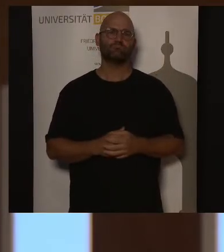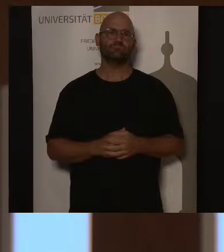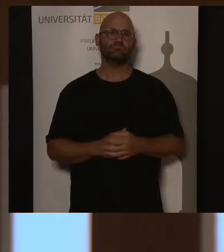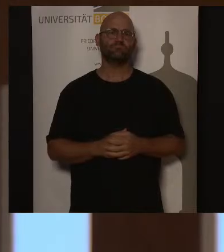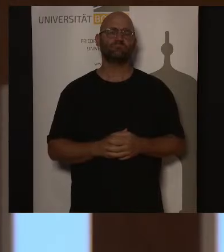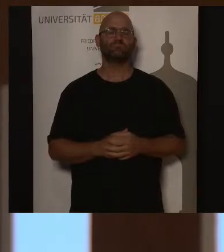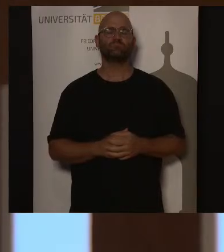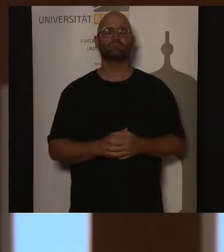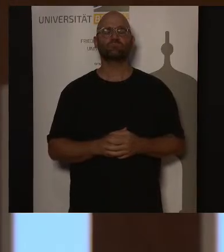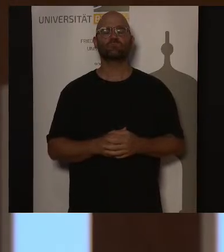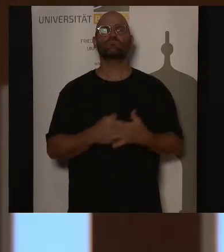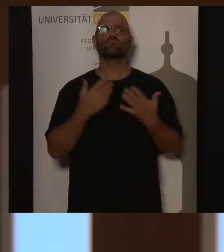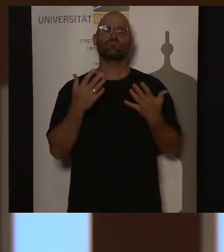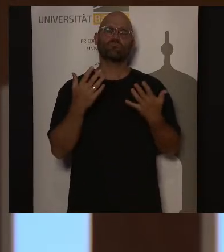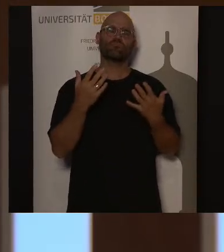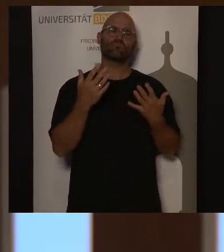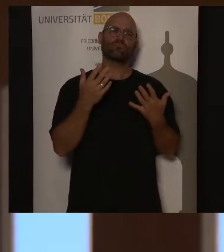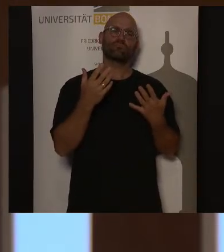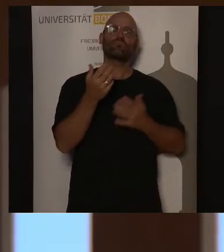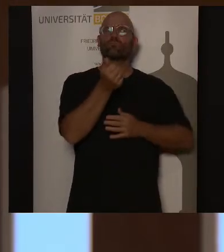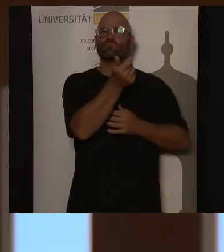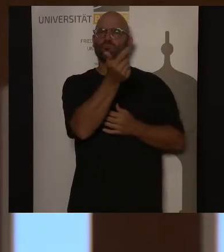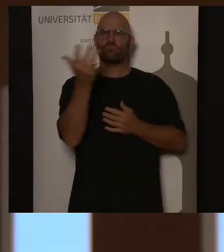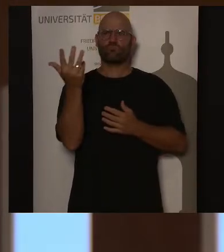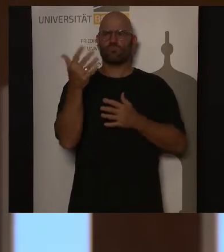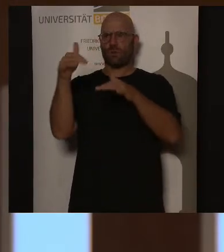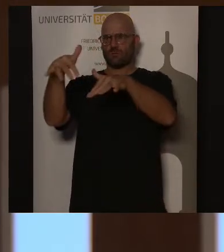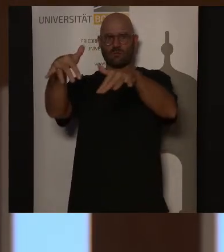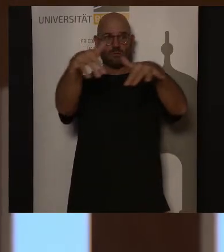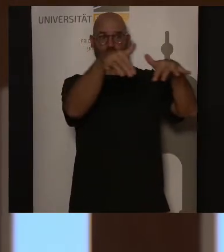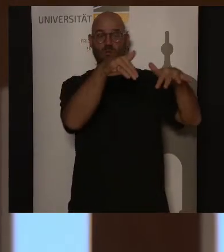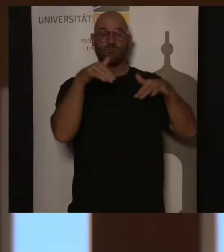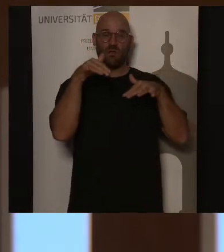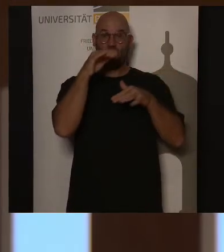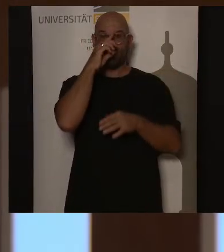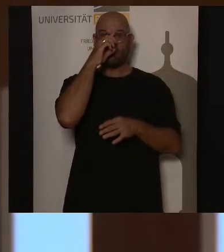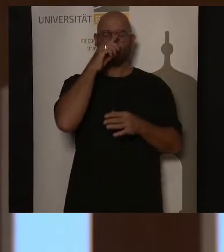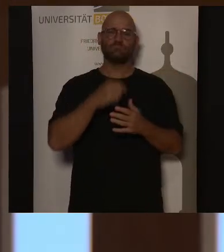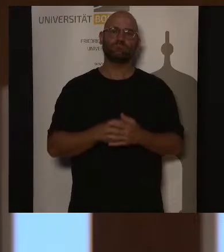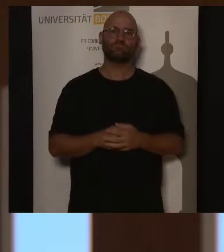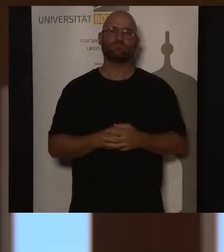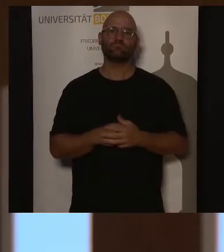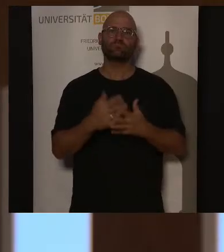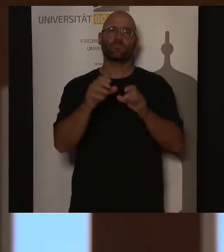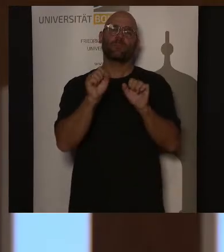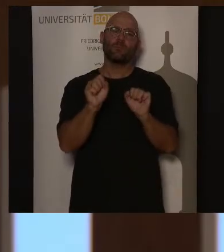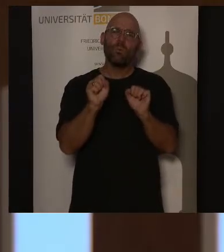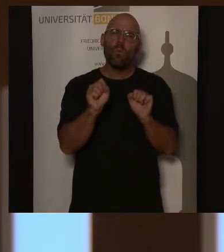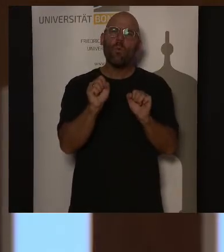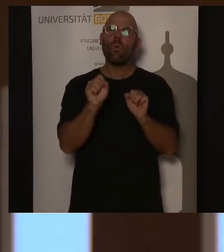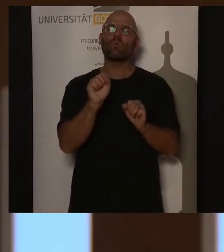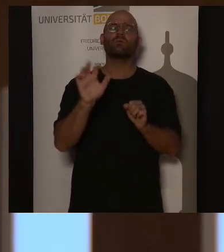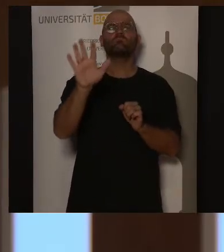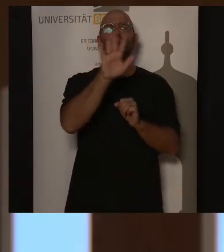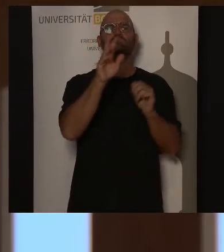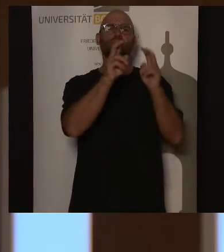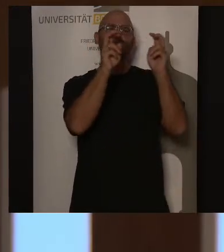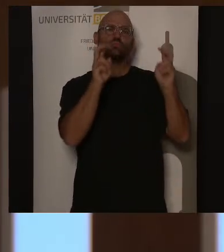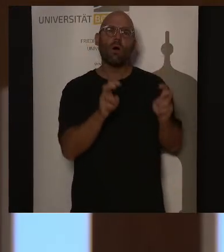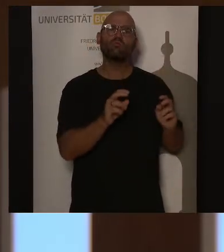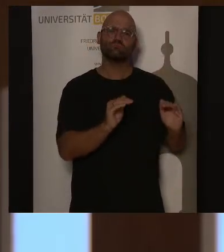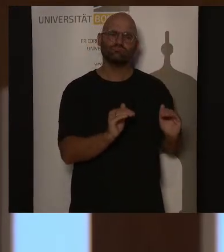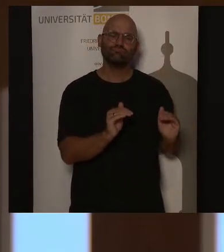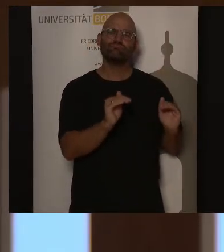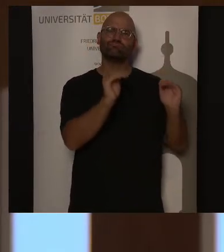students coming from non-academic households, for example. Maybe that concerns some of you who are here today.